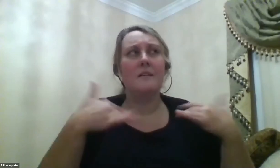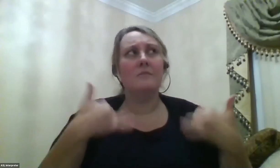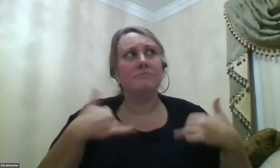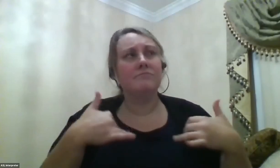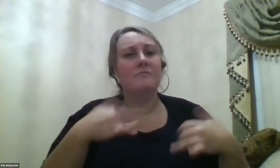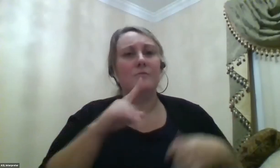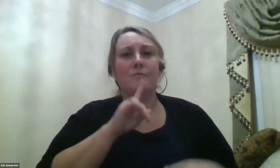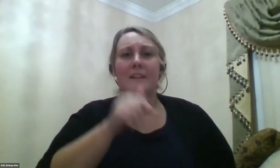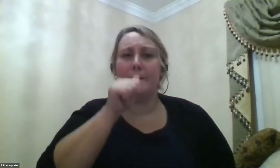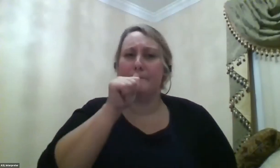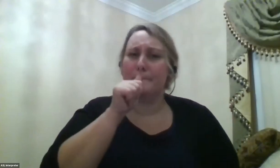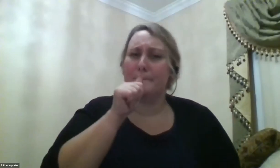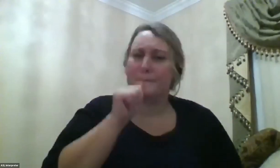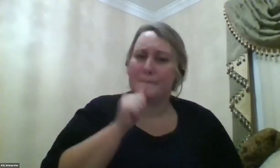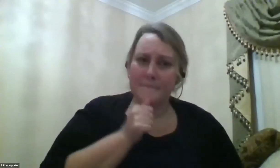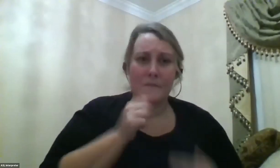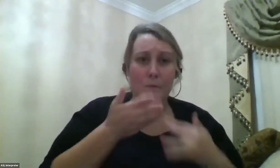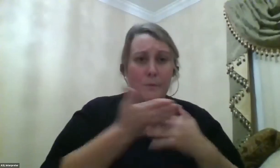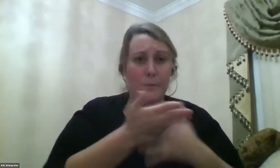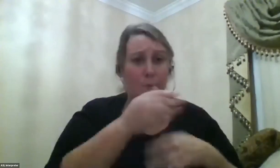remind me of that as well.